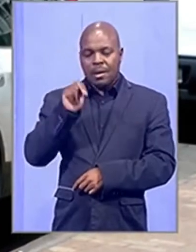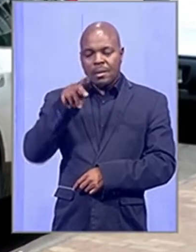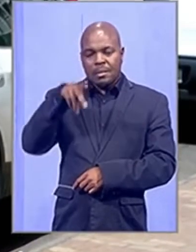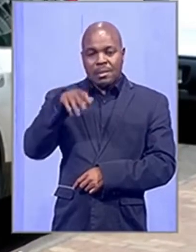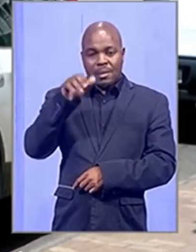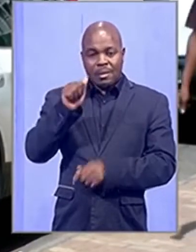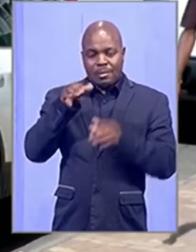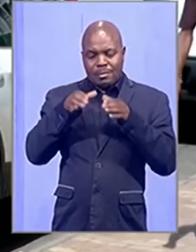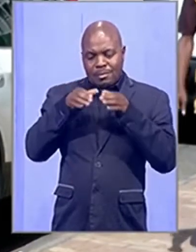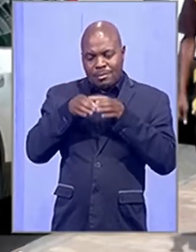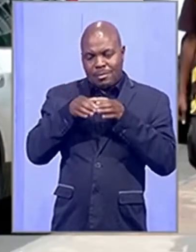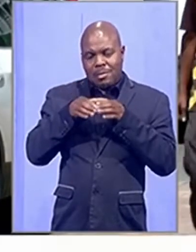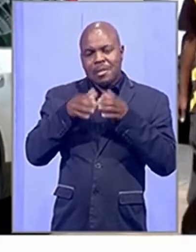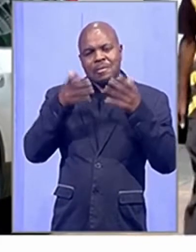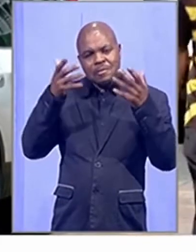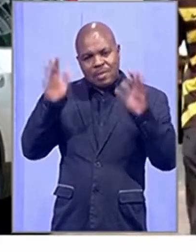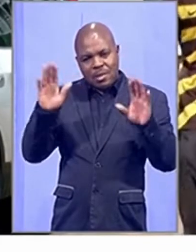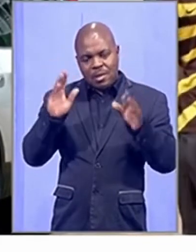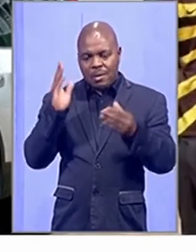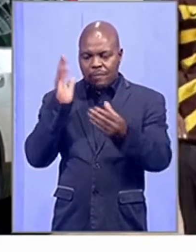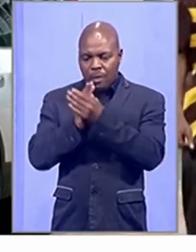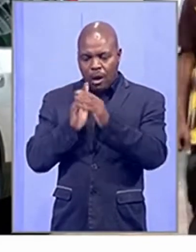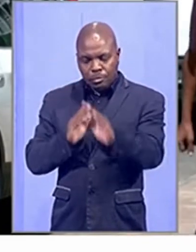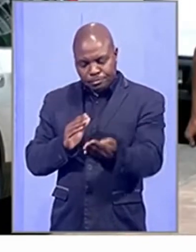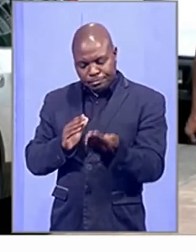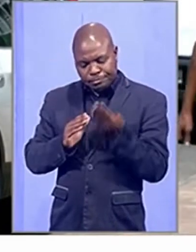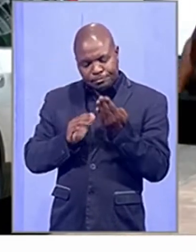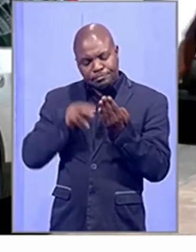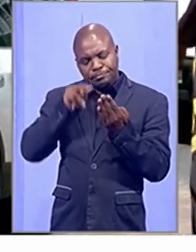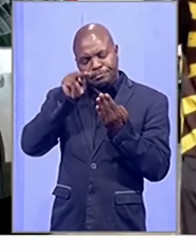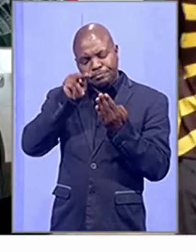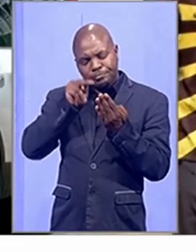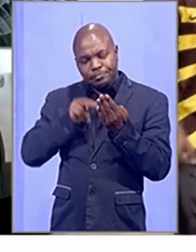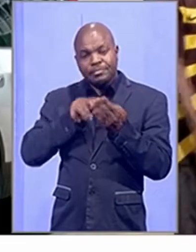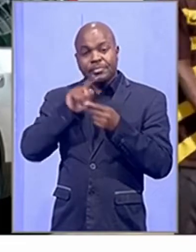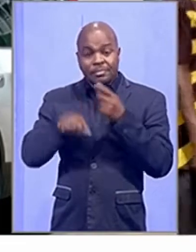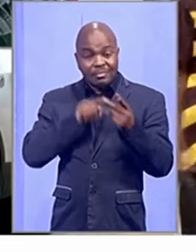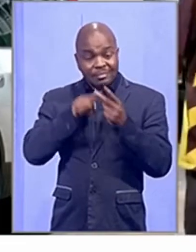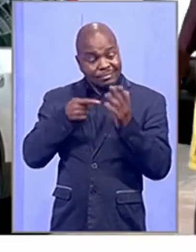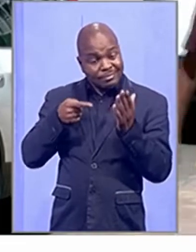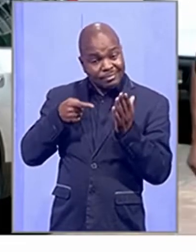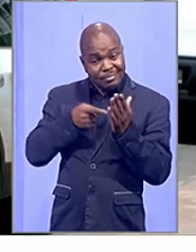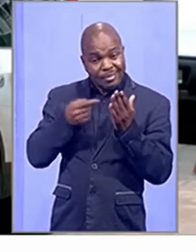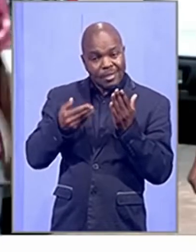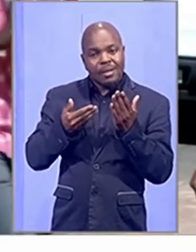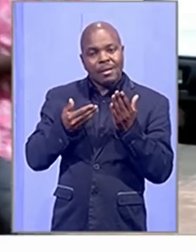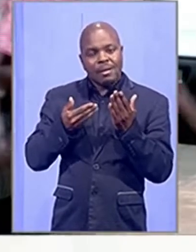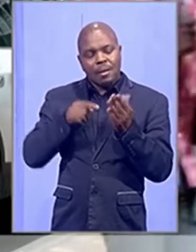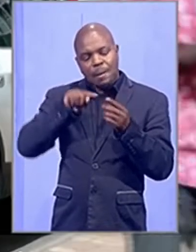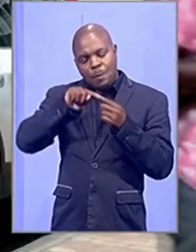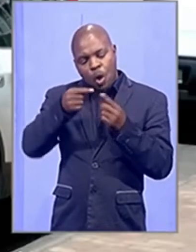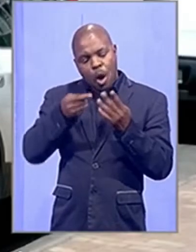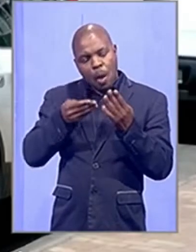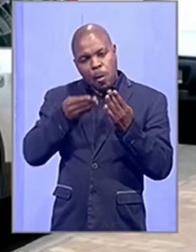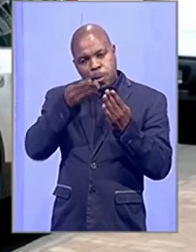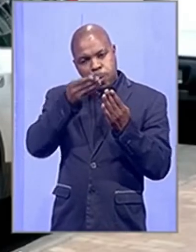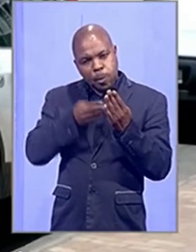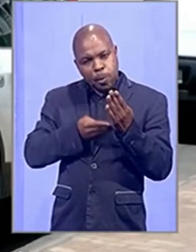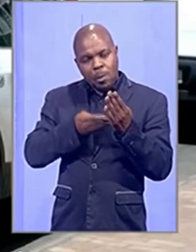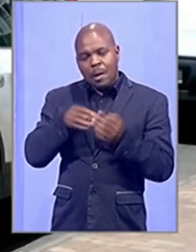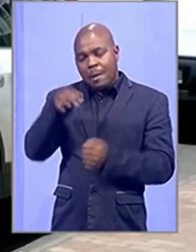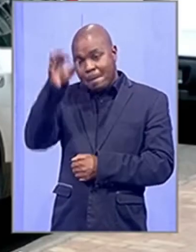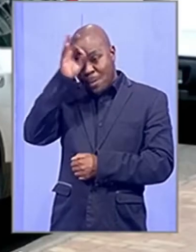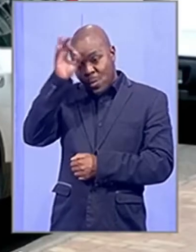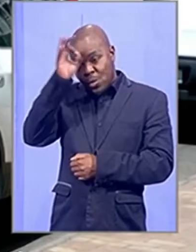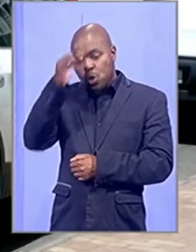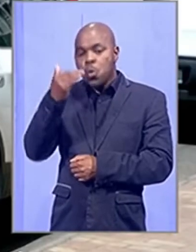setšhaba bo ile ba nka dokete ho lo e sheba. Jwanong ka ga dokete ho na le dintlhanyana tseo lefokisi